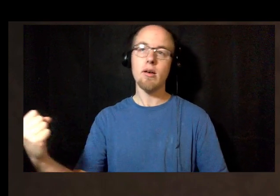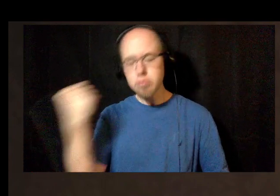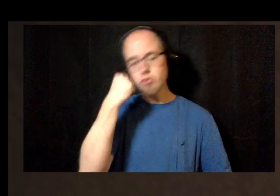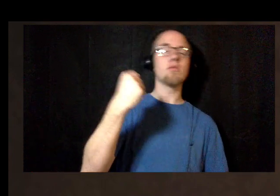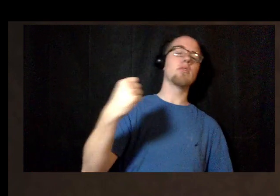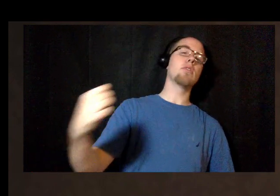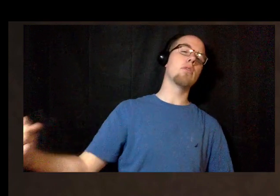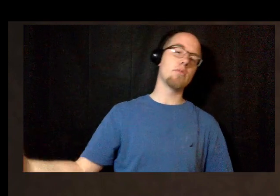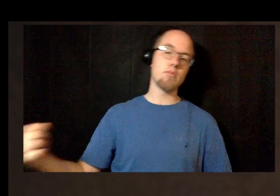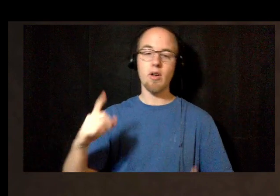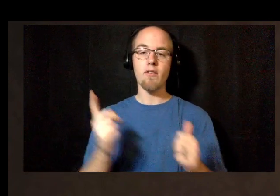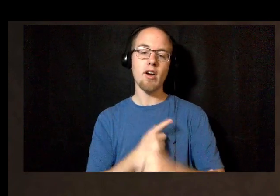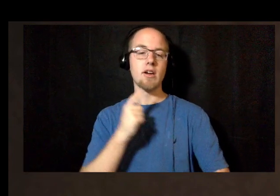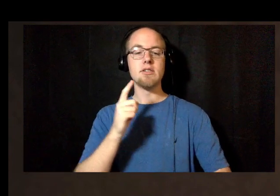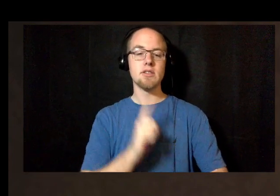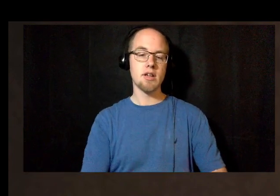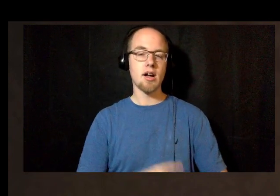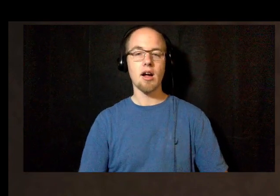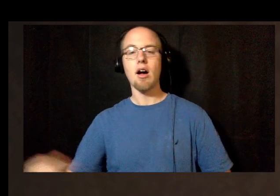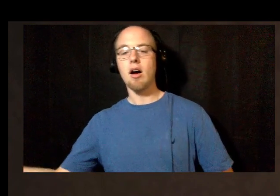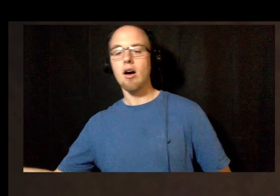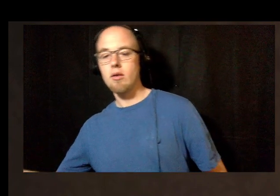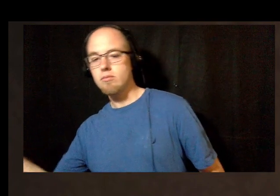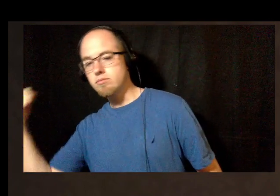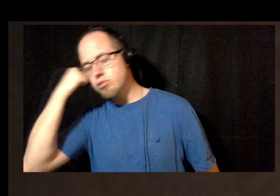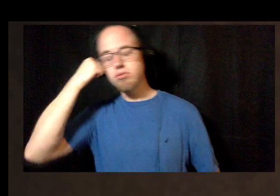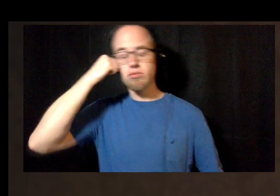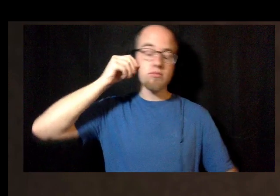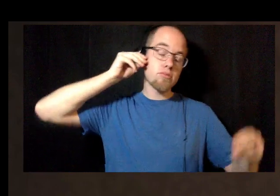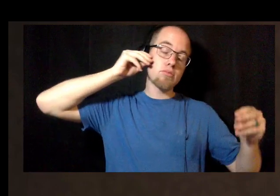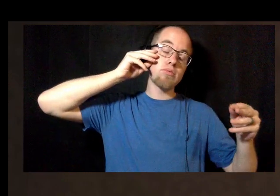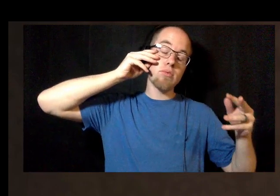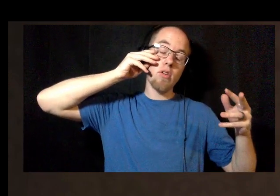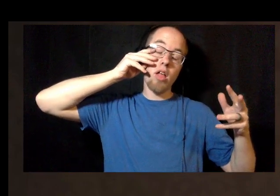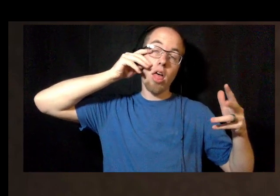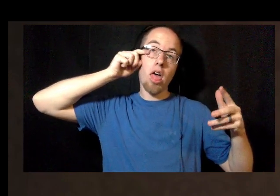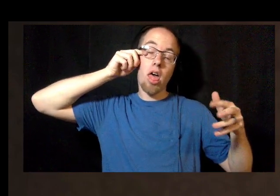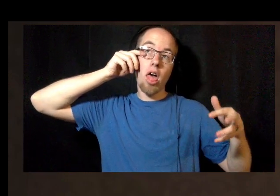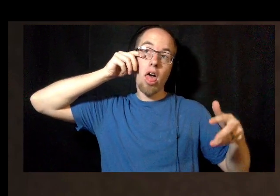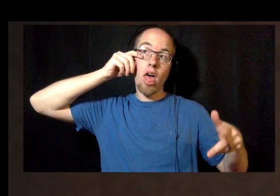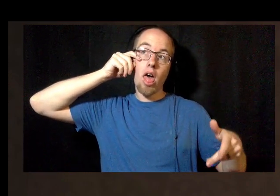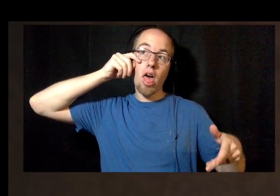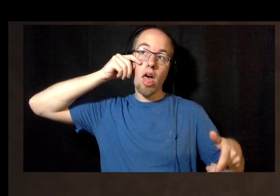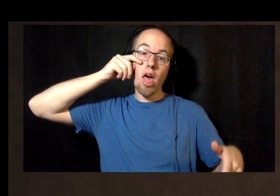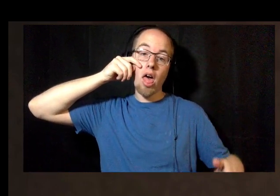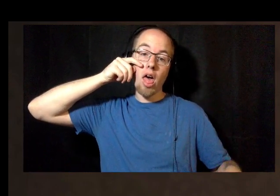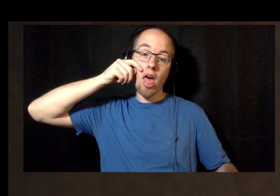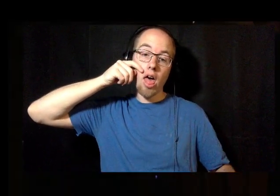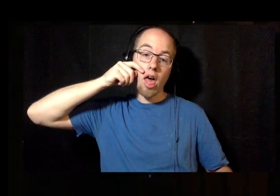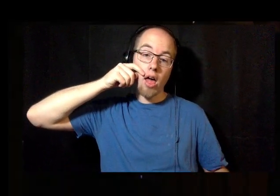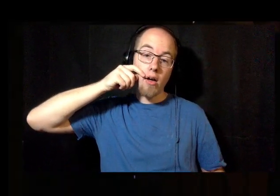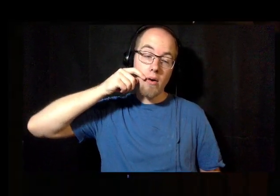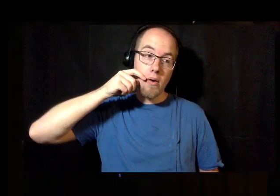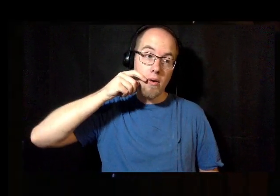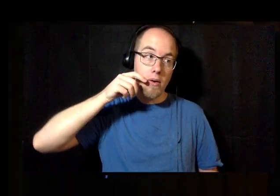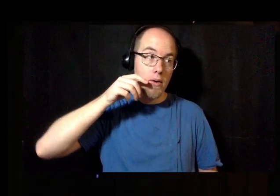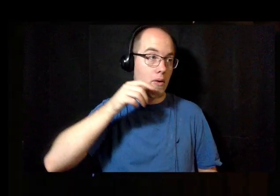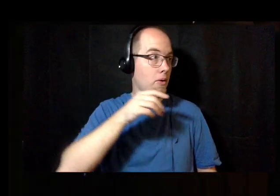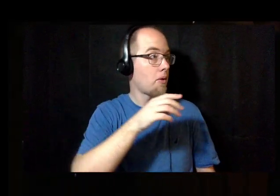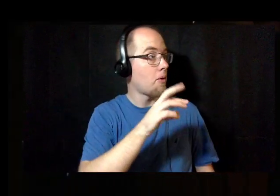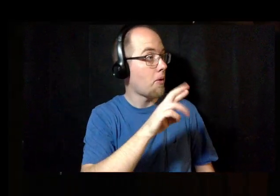hard in their first bout that cerebral fluid trickles out of their eye sockets. Oh, that's fucked,